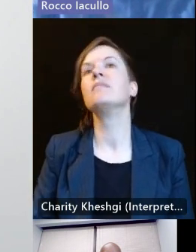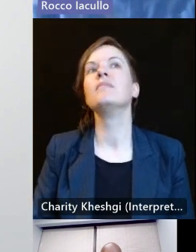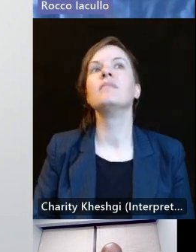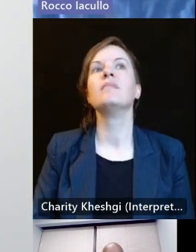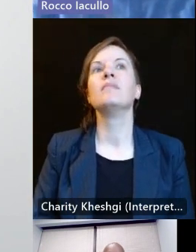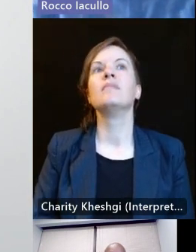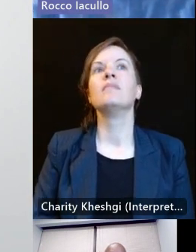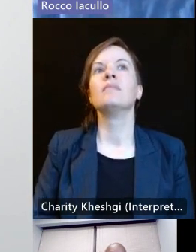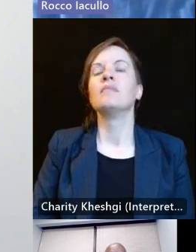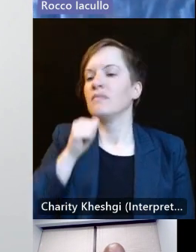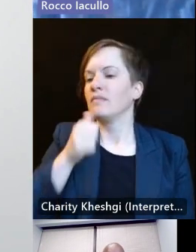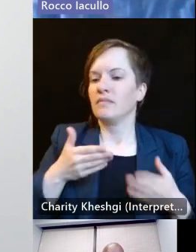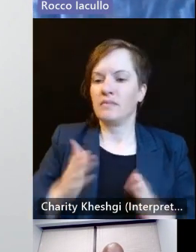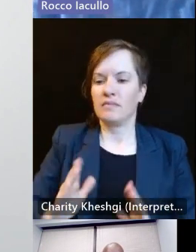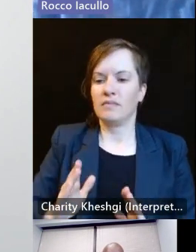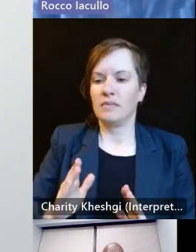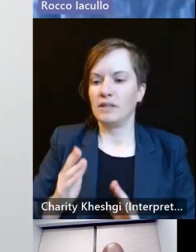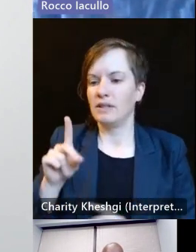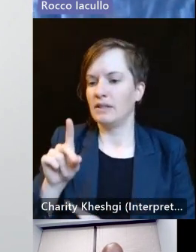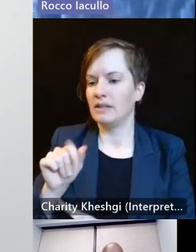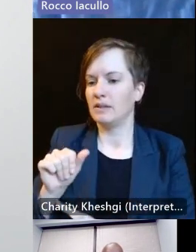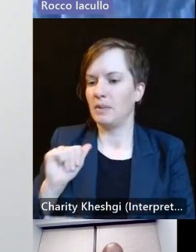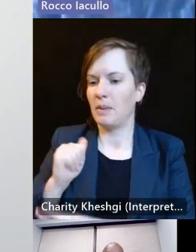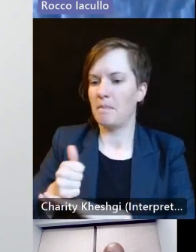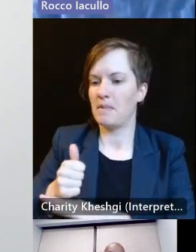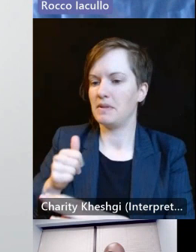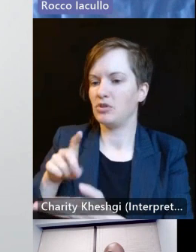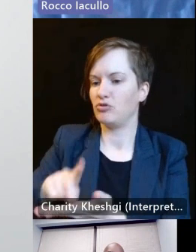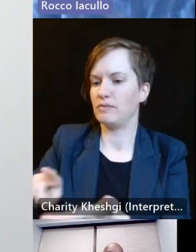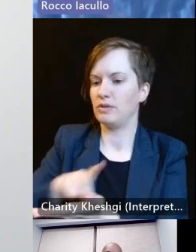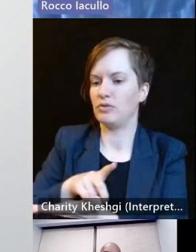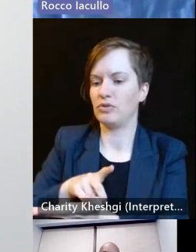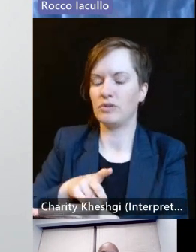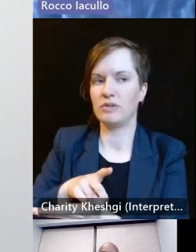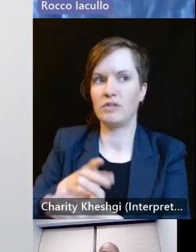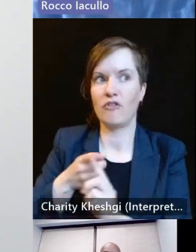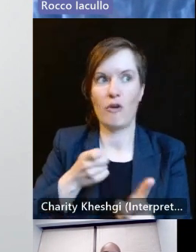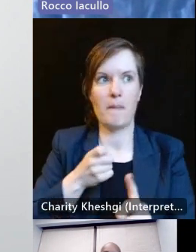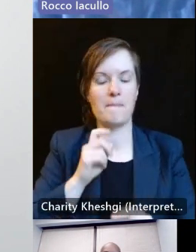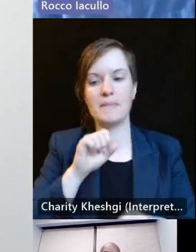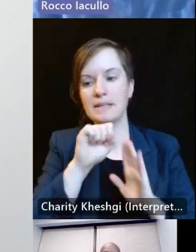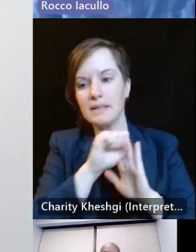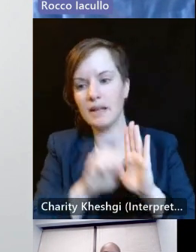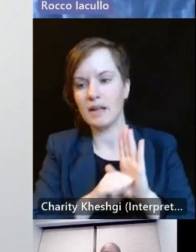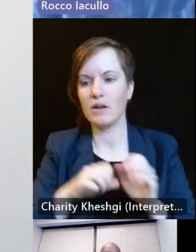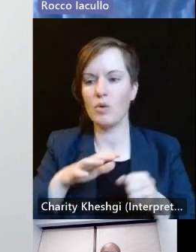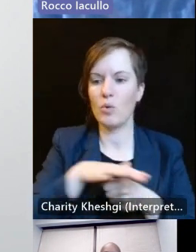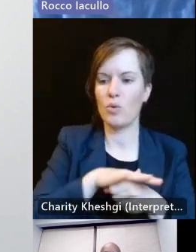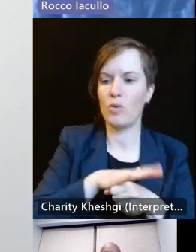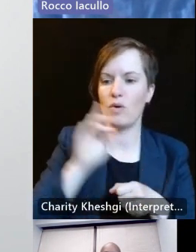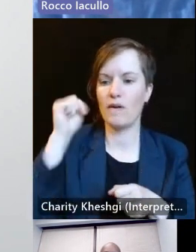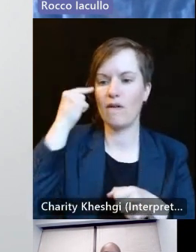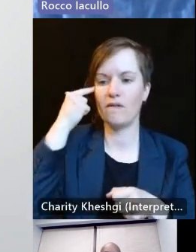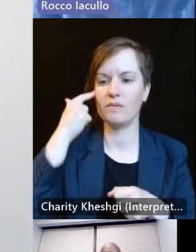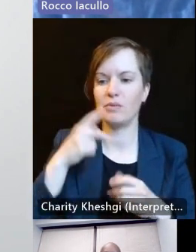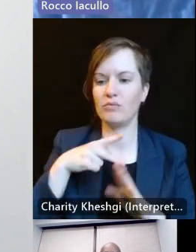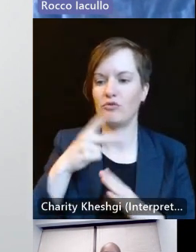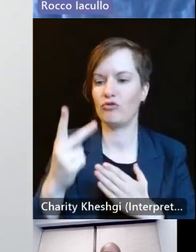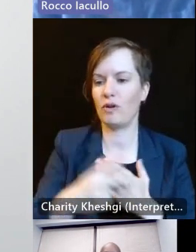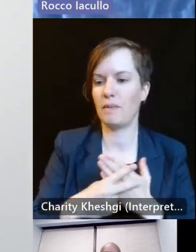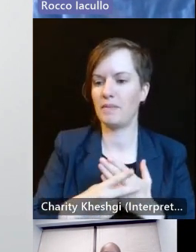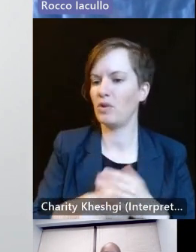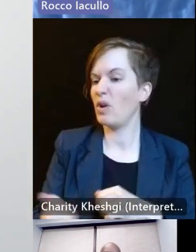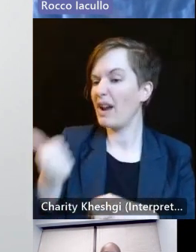disability-based discrimination by all state and local government programs or any private entity which